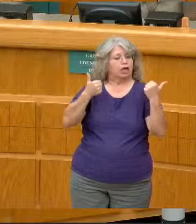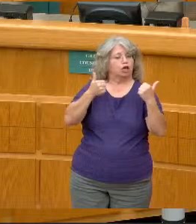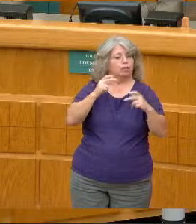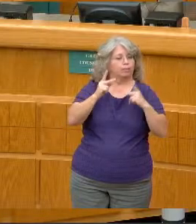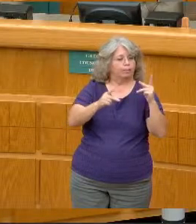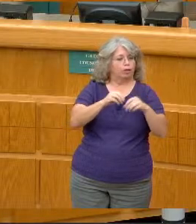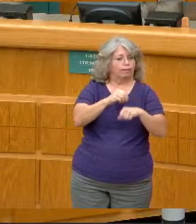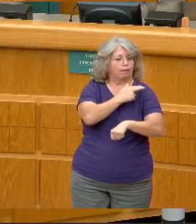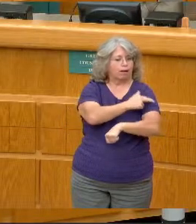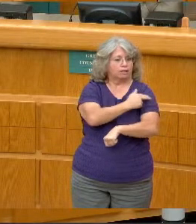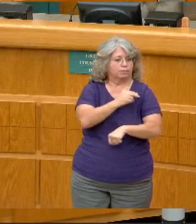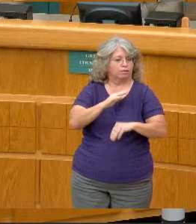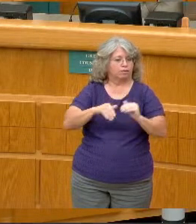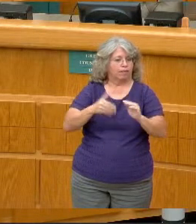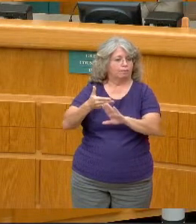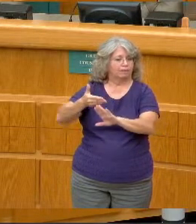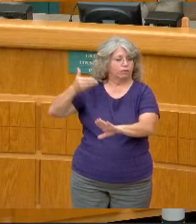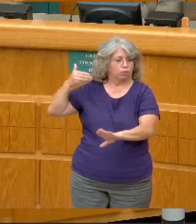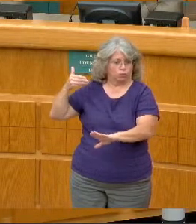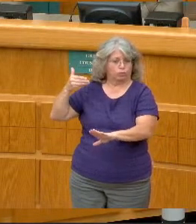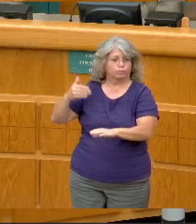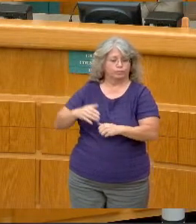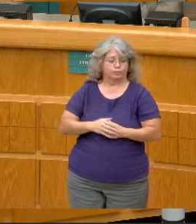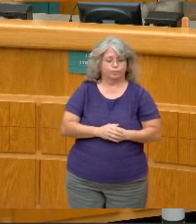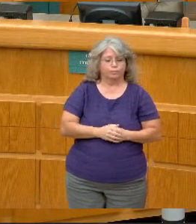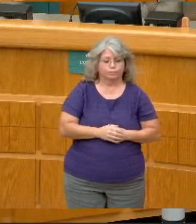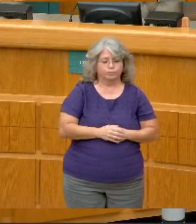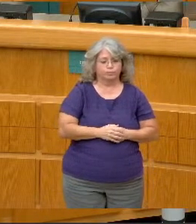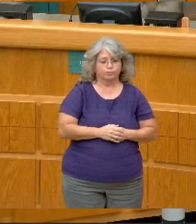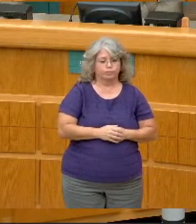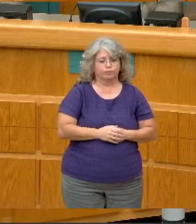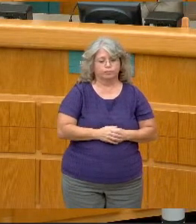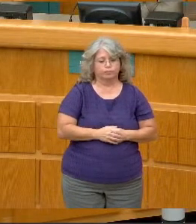younger populations hospitalized than previously.